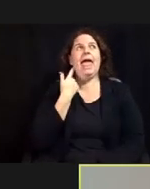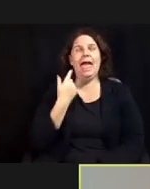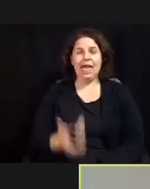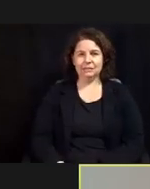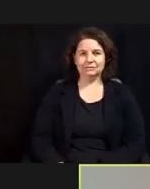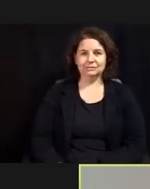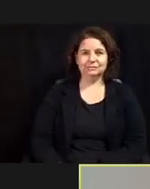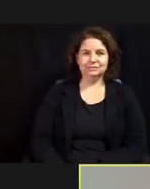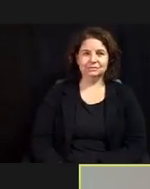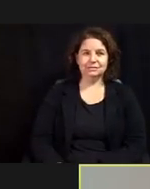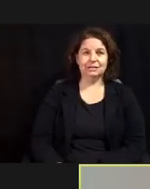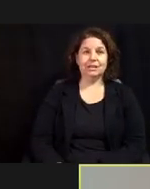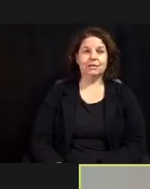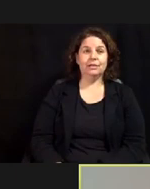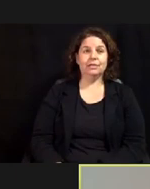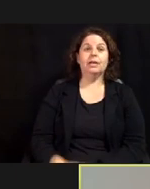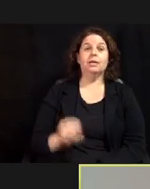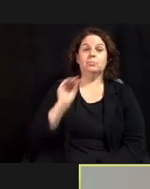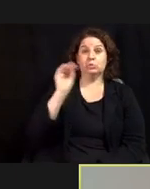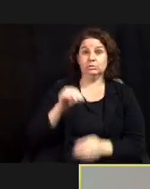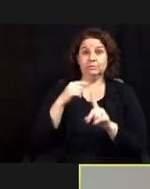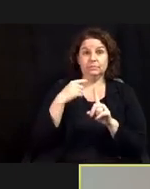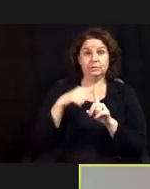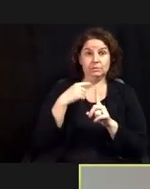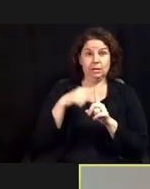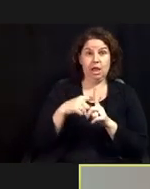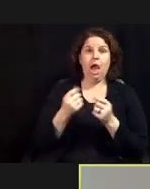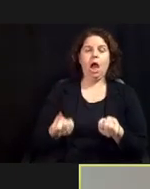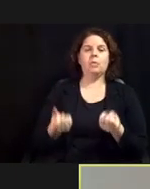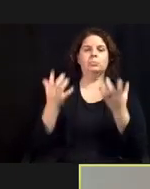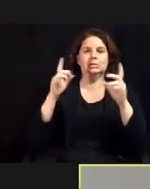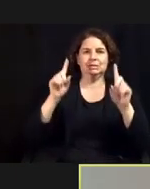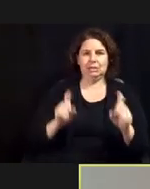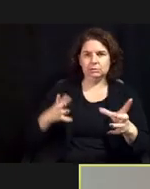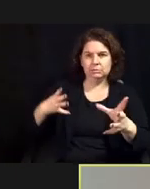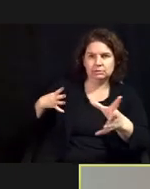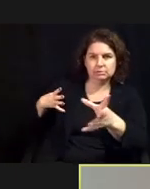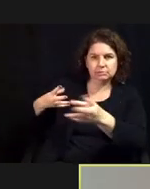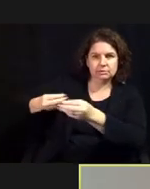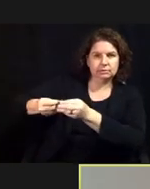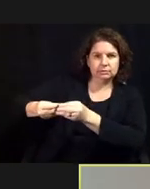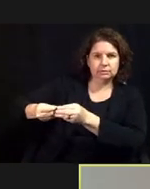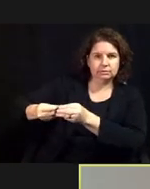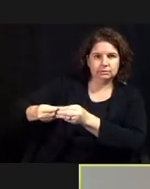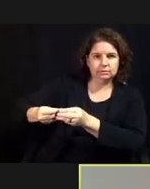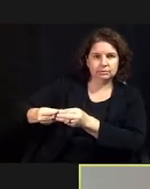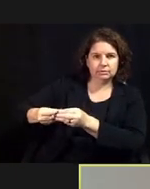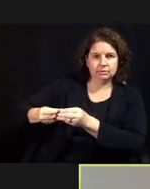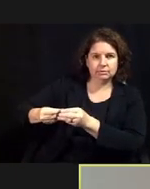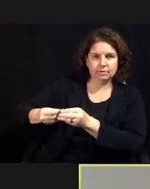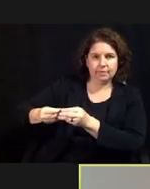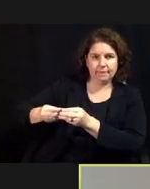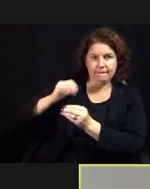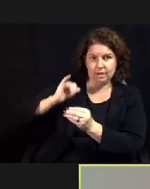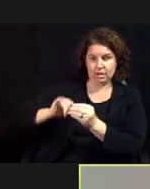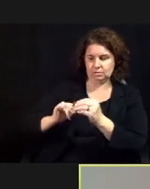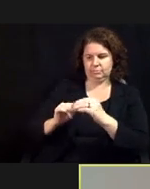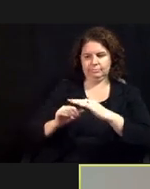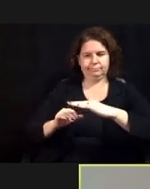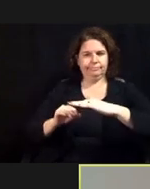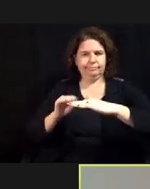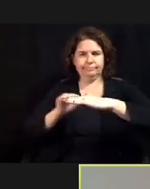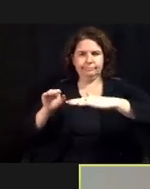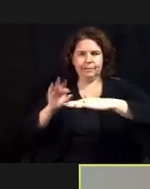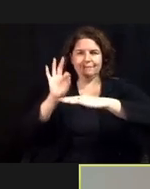total number of tests that have occurred. And then that's the numerator. That's the denominator is the total number of tests that have occurred.